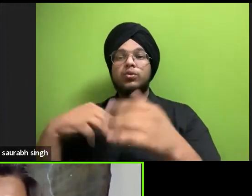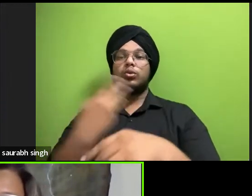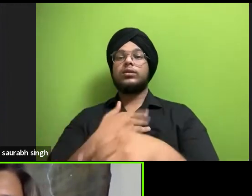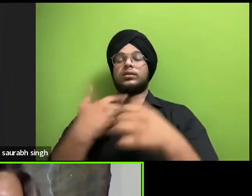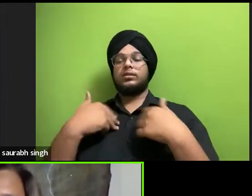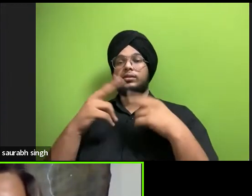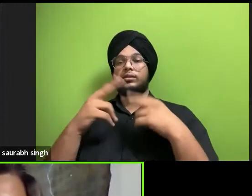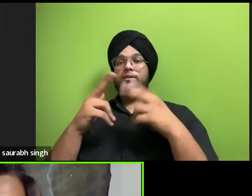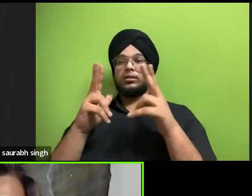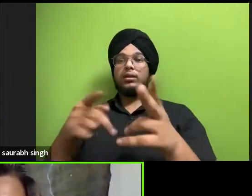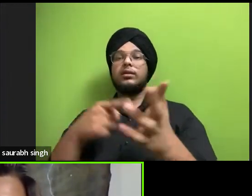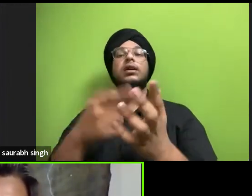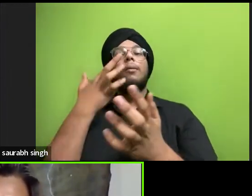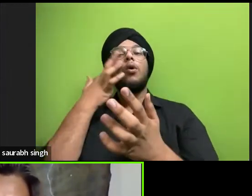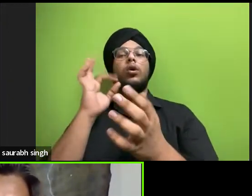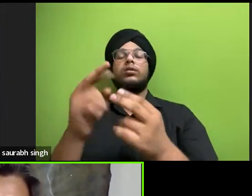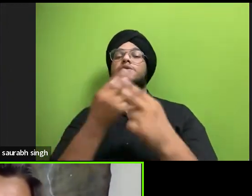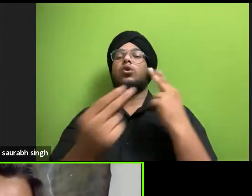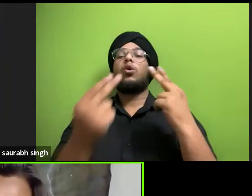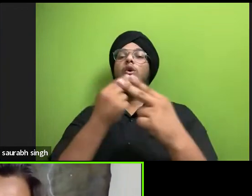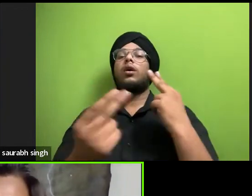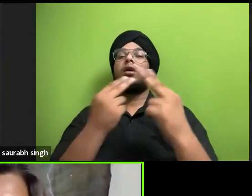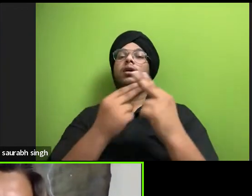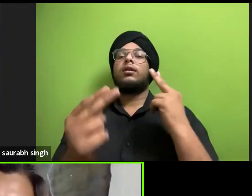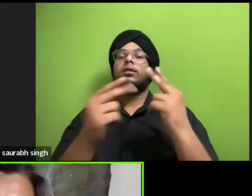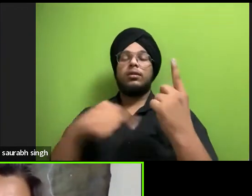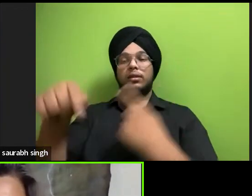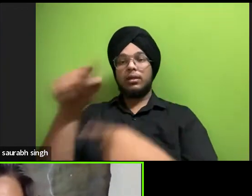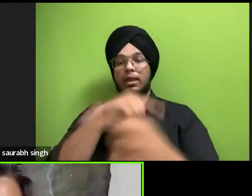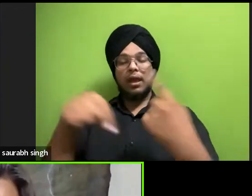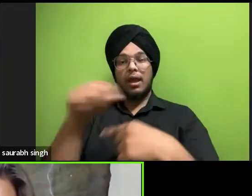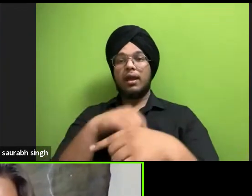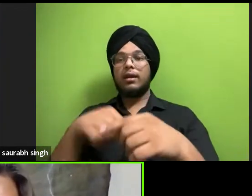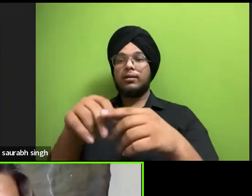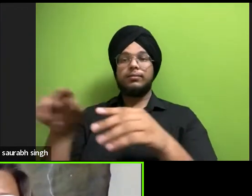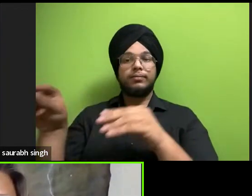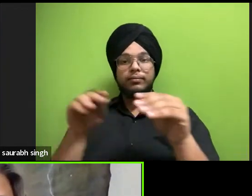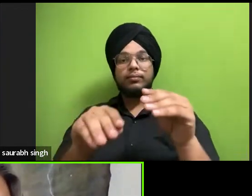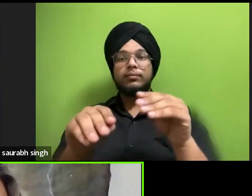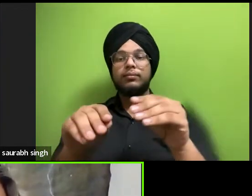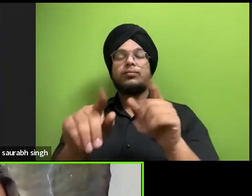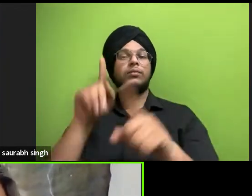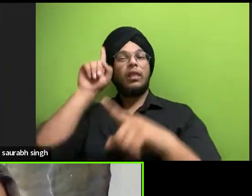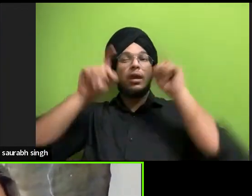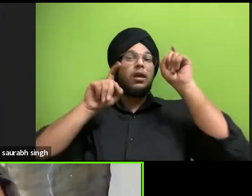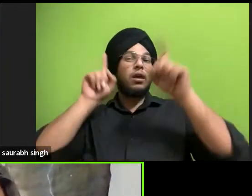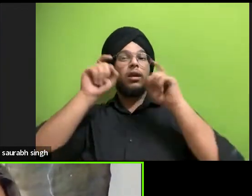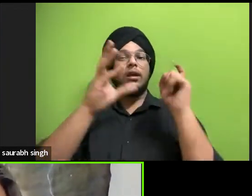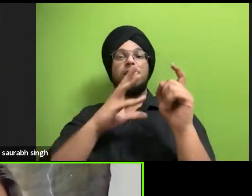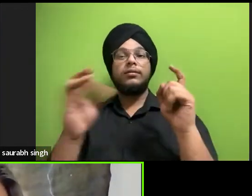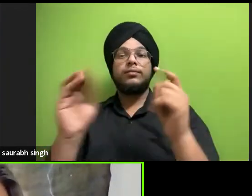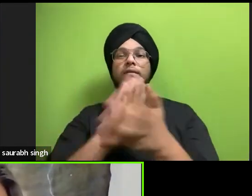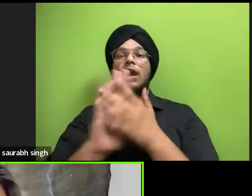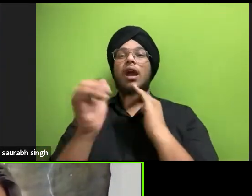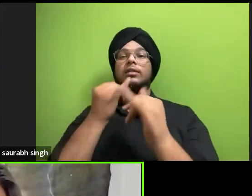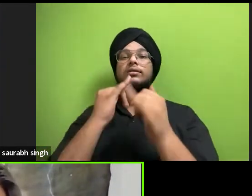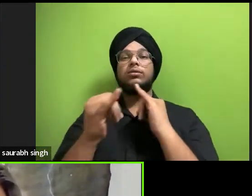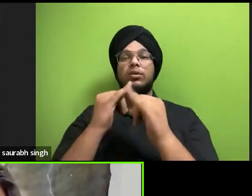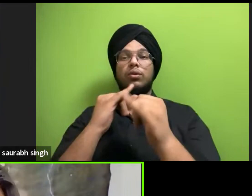are important stories and they bring in veins of thinking and historical